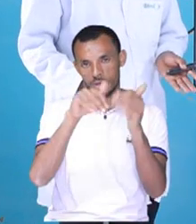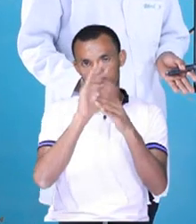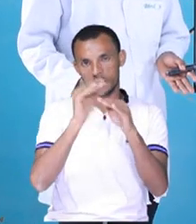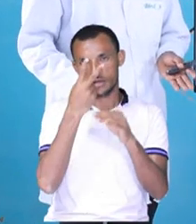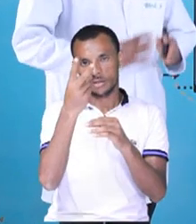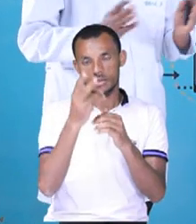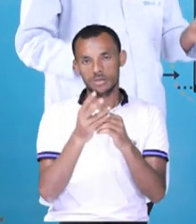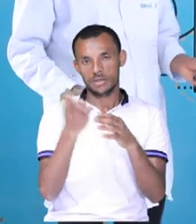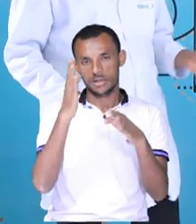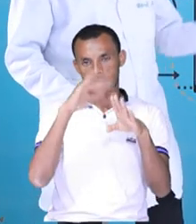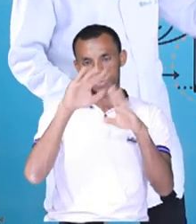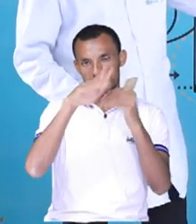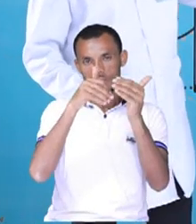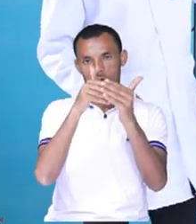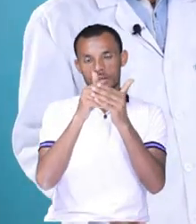general,